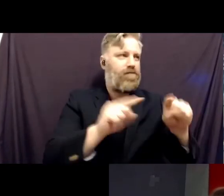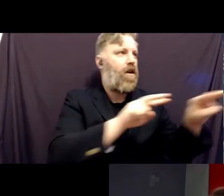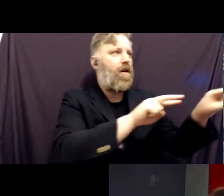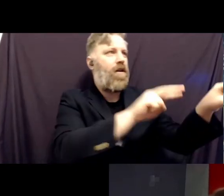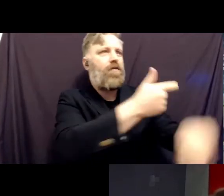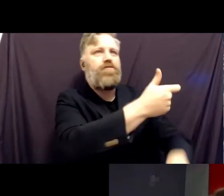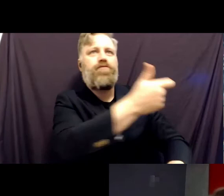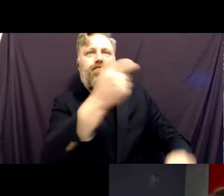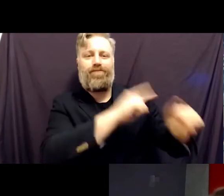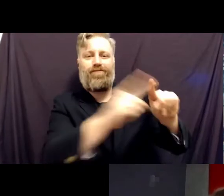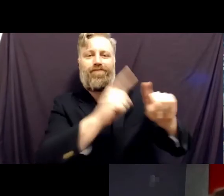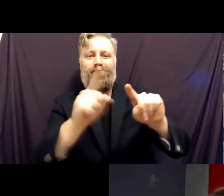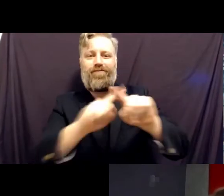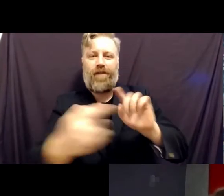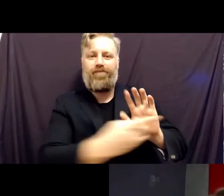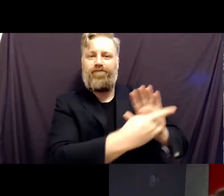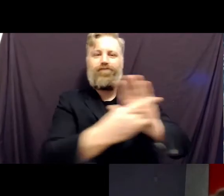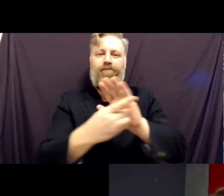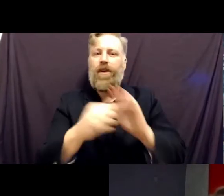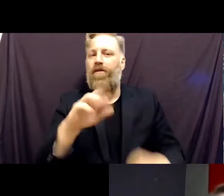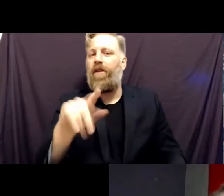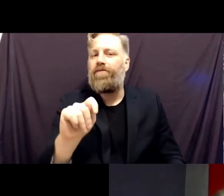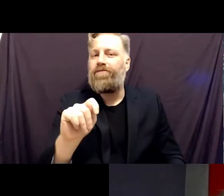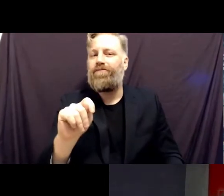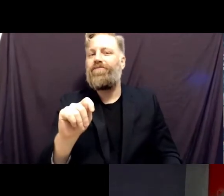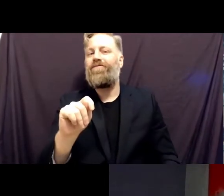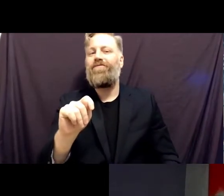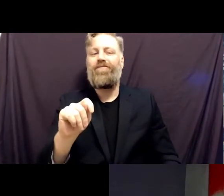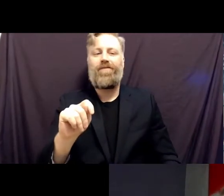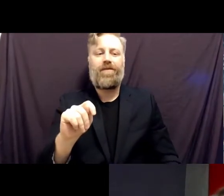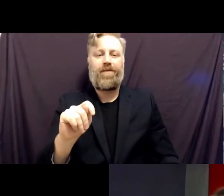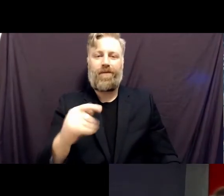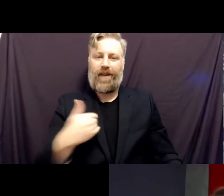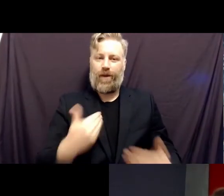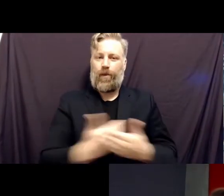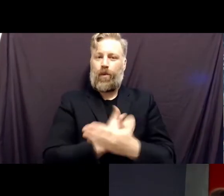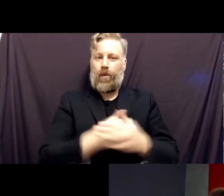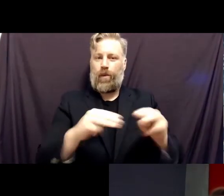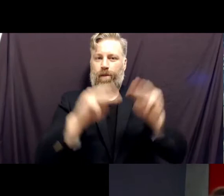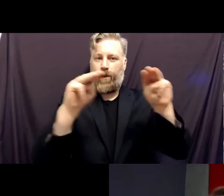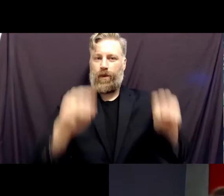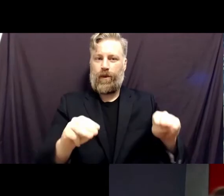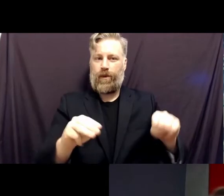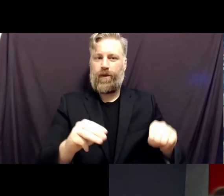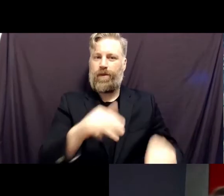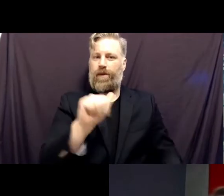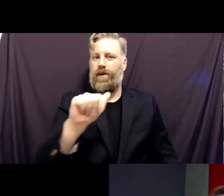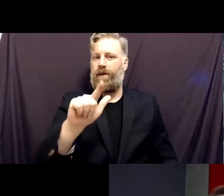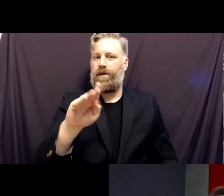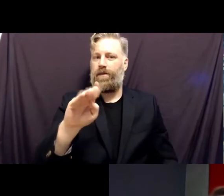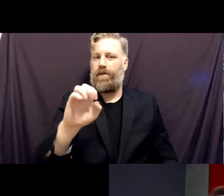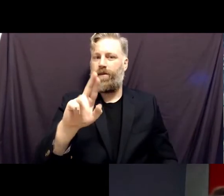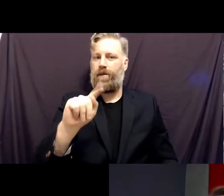pieces of the collection in the new Museum of Albertina Modern.